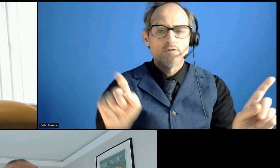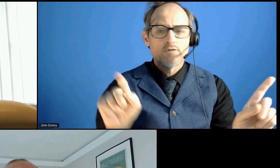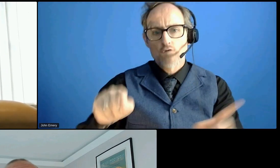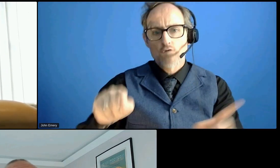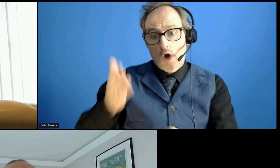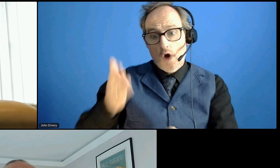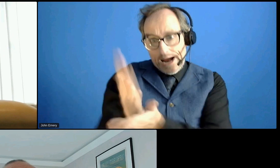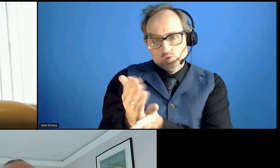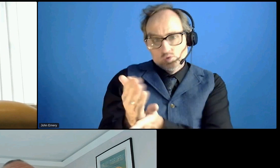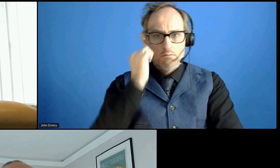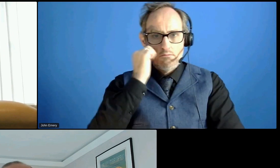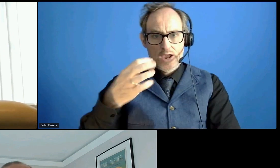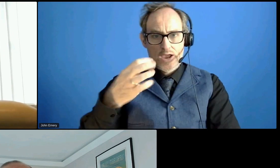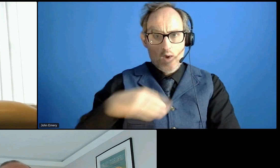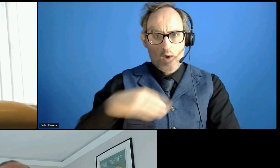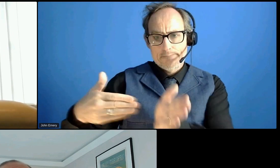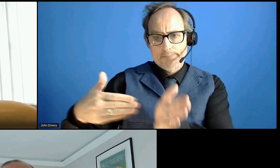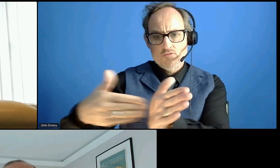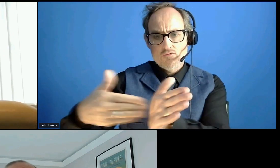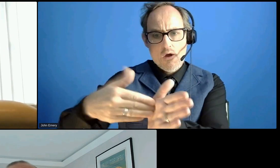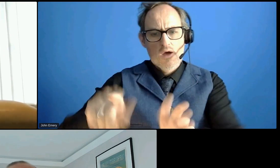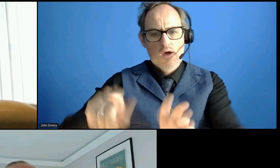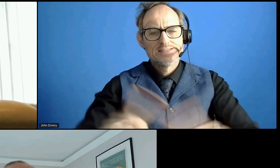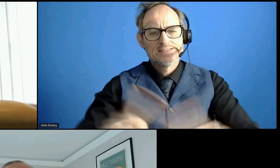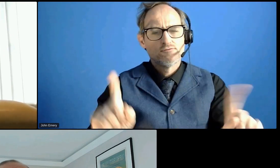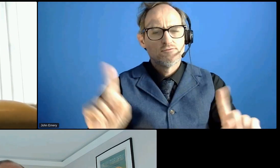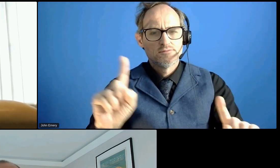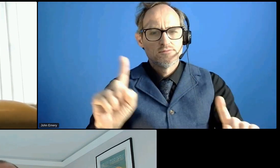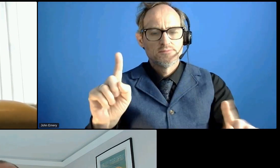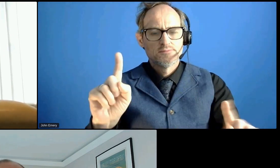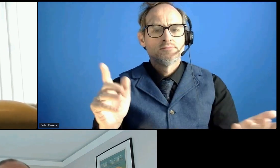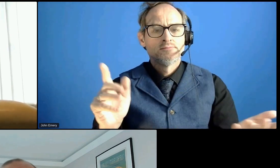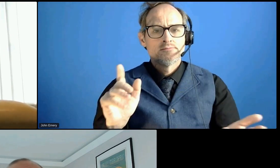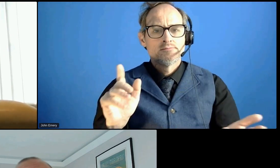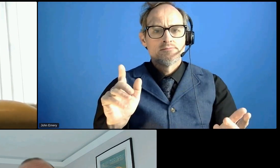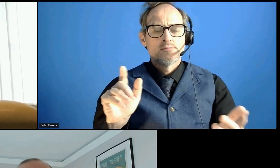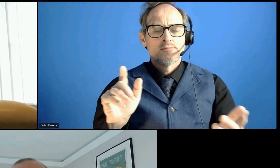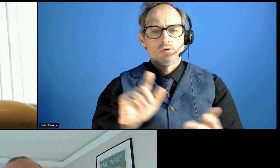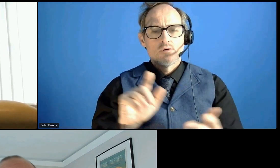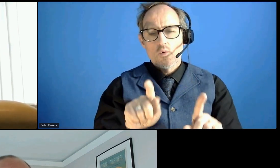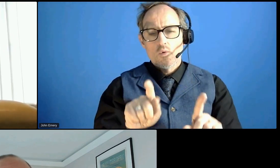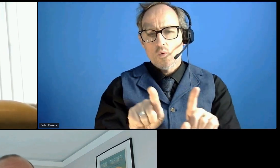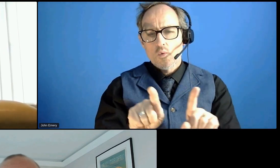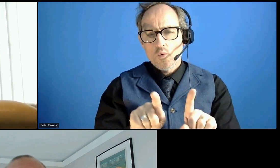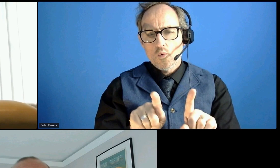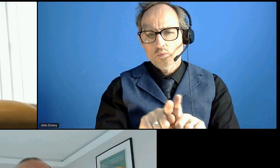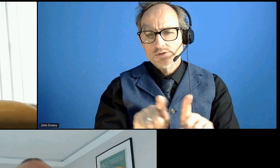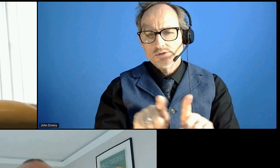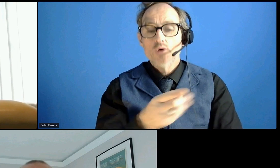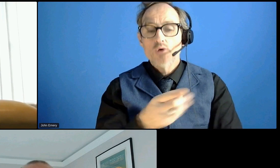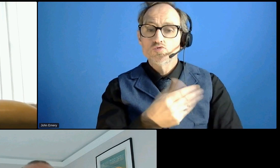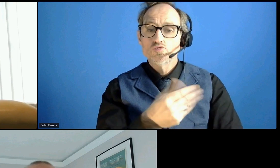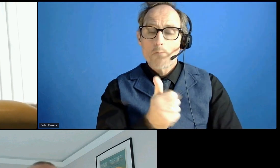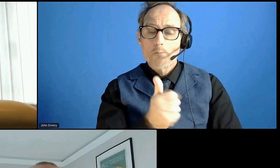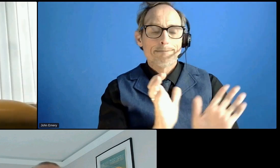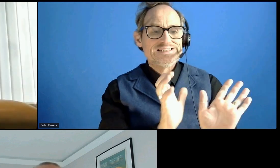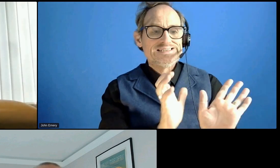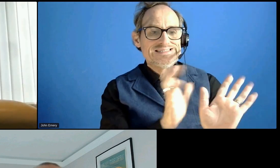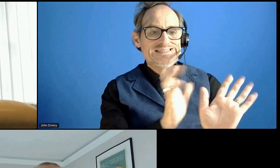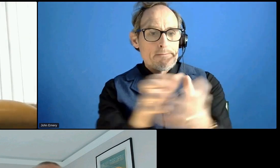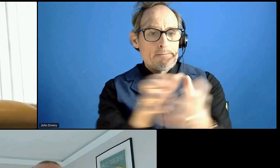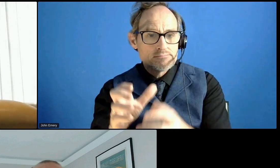in practice. Right. And then there were some teams that thought they were